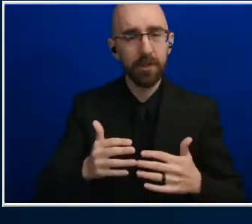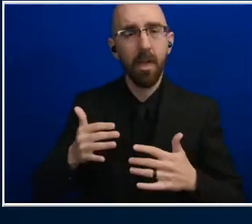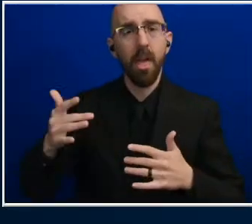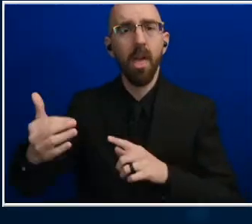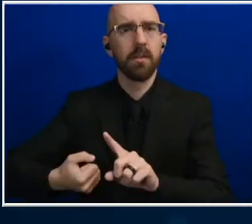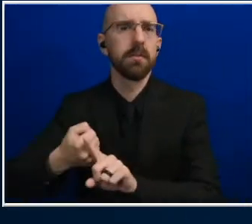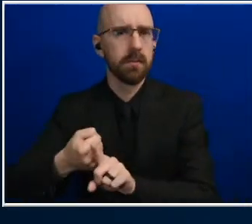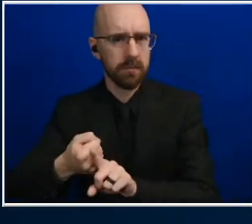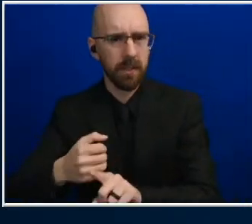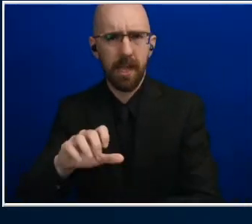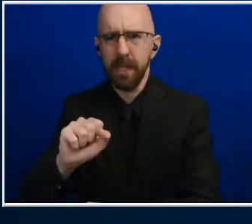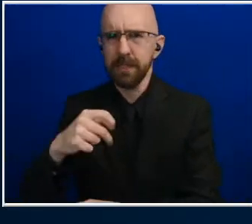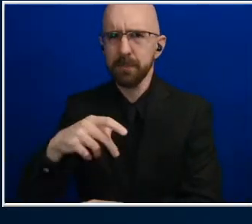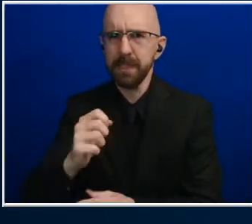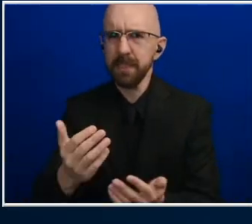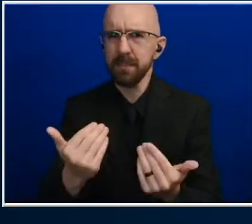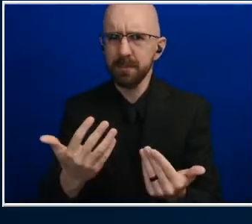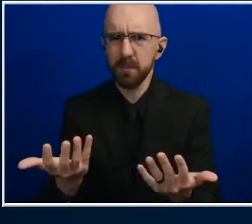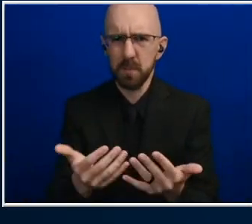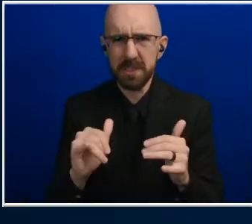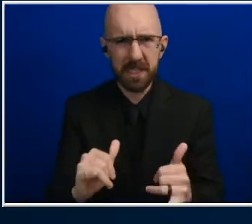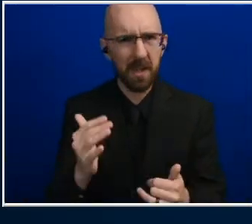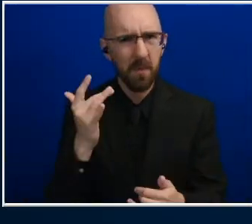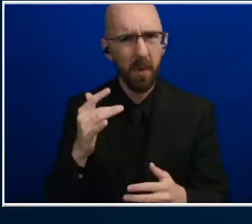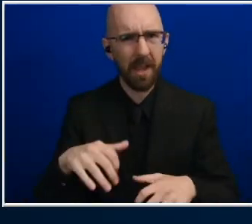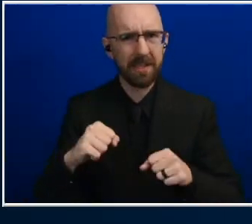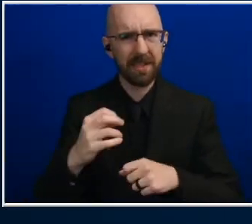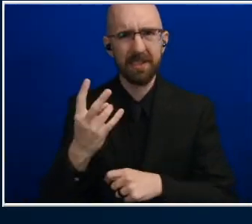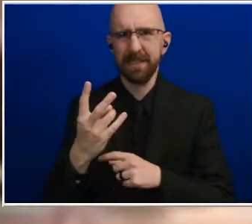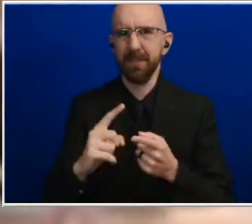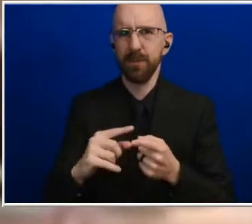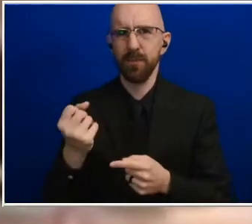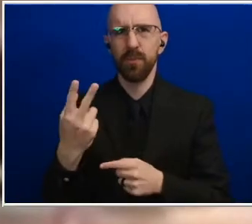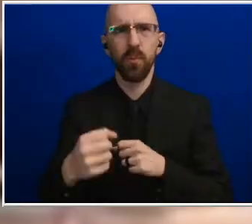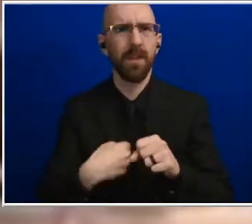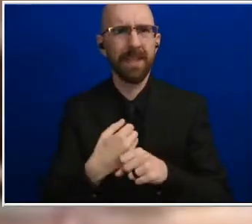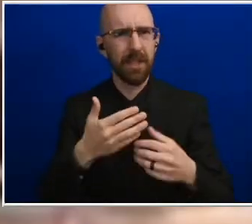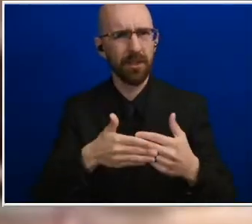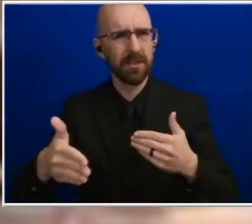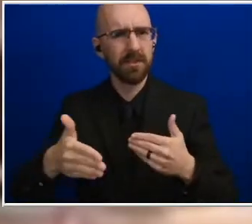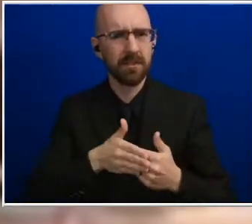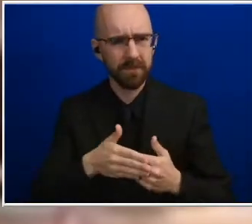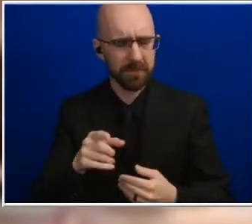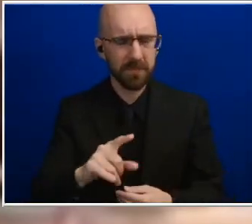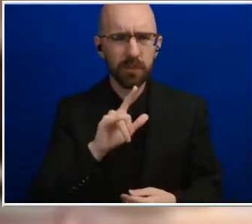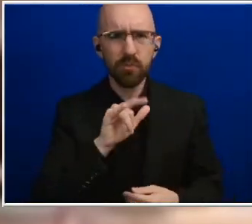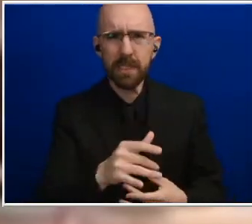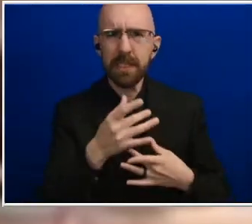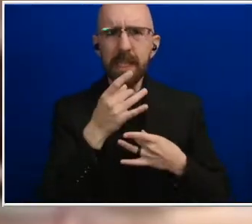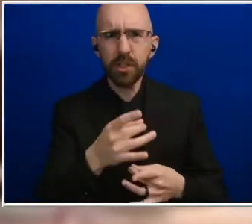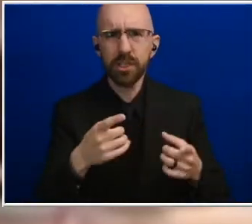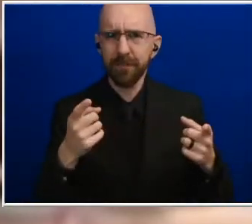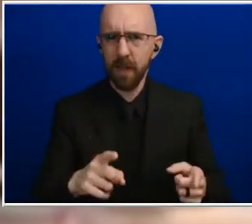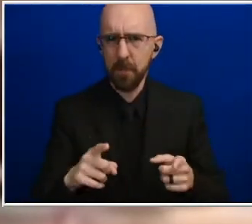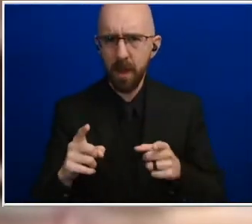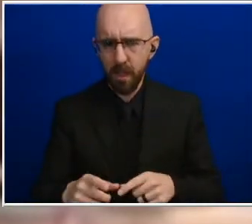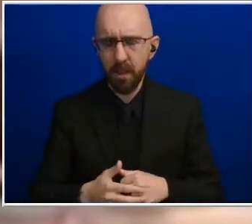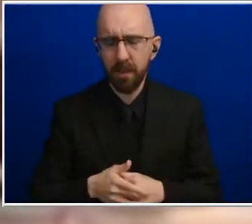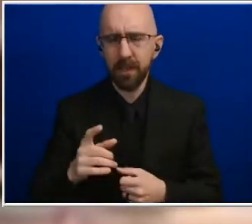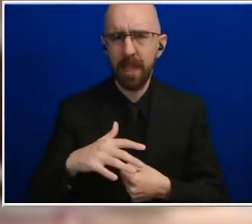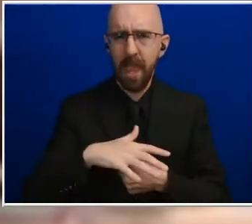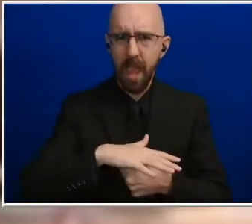and why does it take 7 to 12 years to show up? Yeah, this is a really interesting phenomena. It's an area